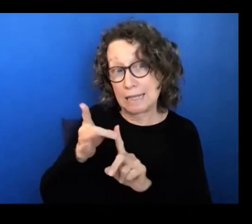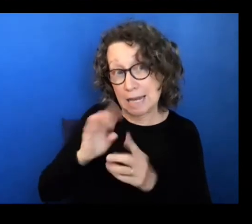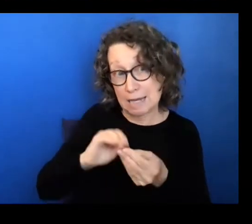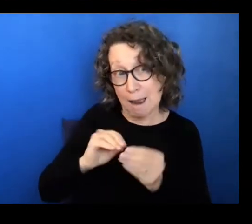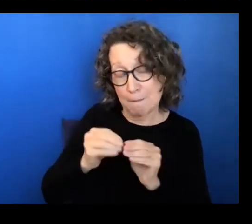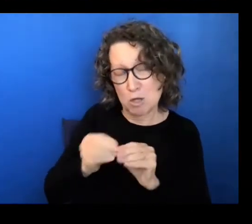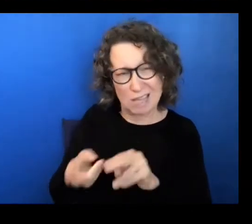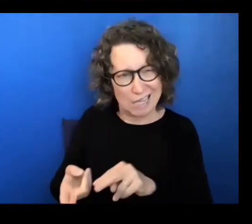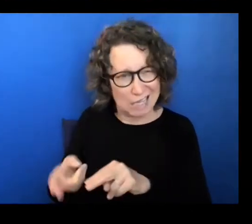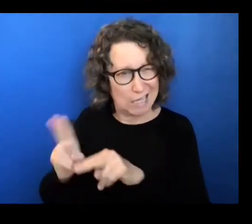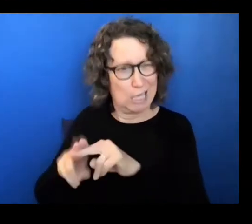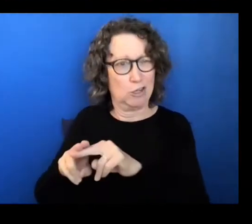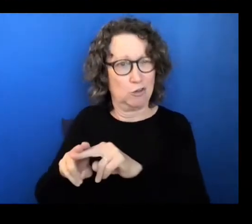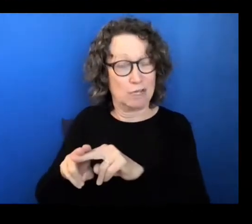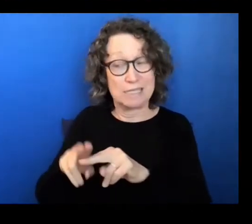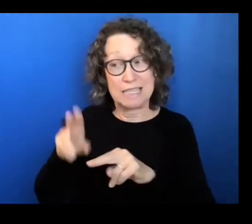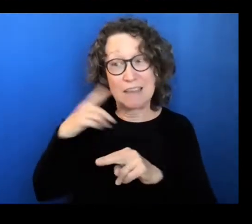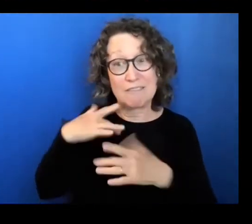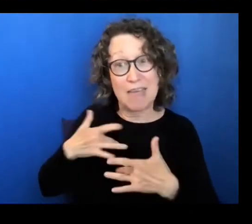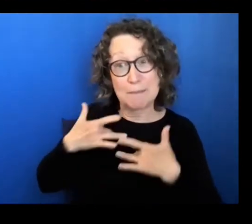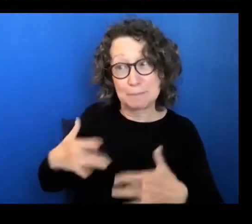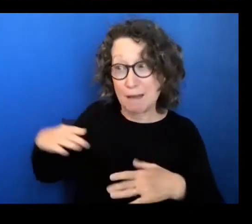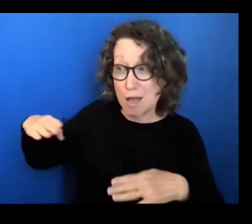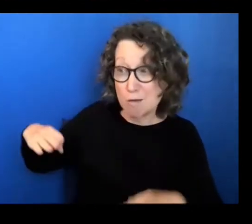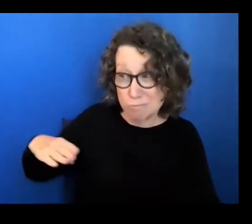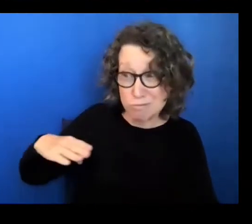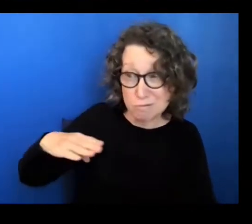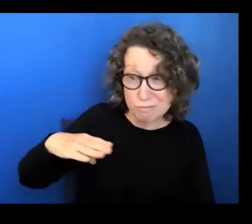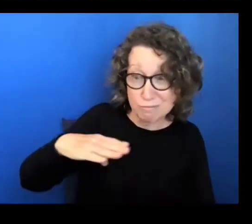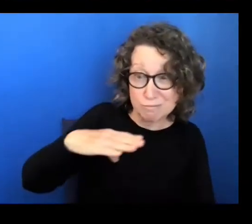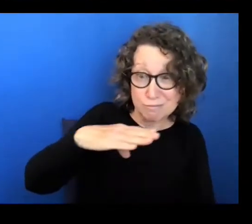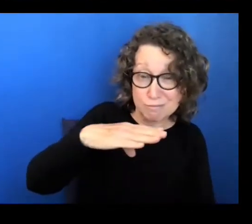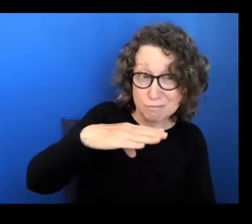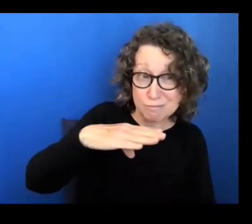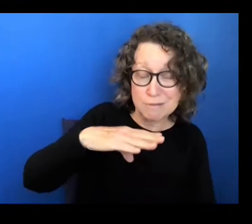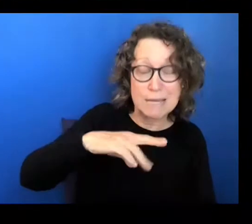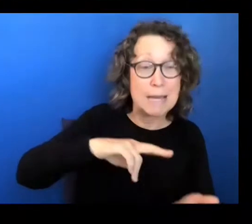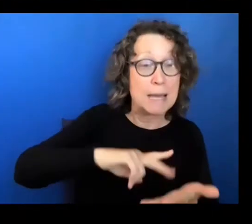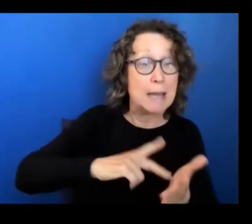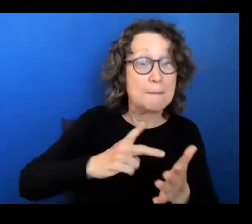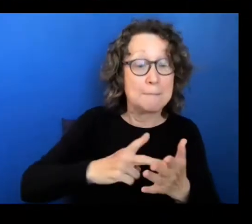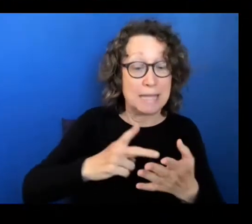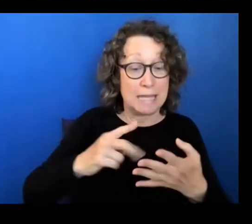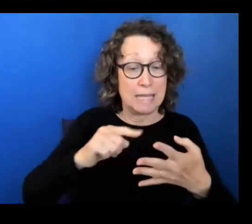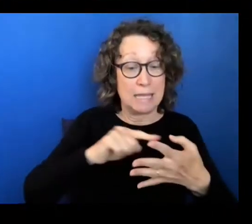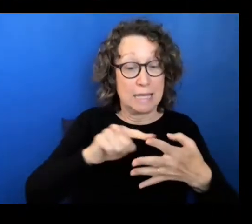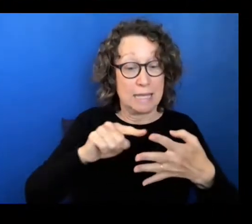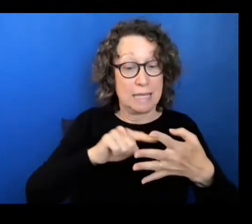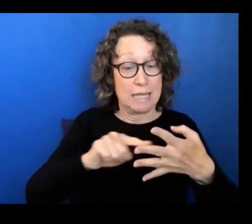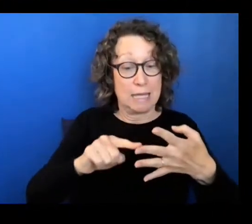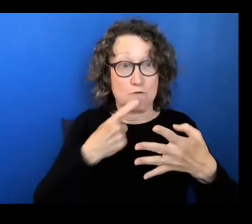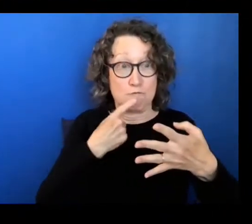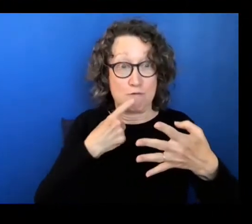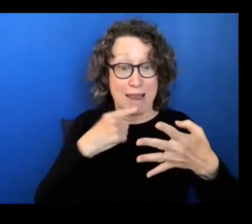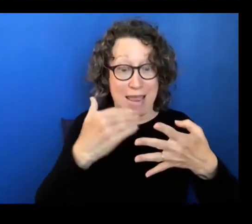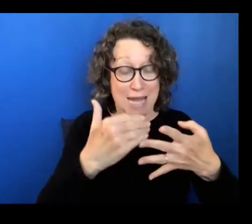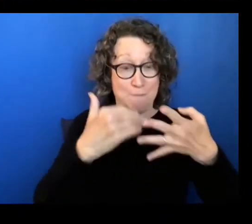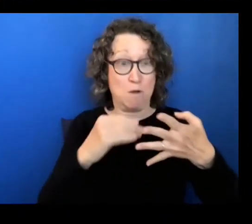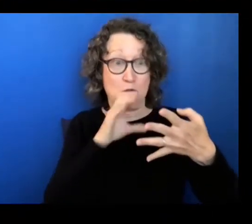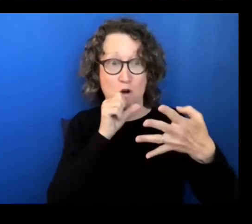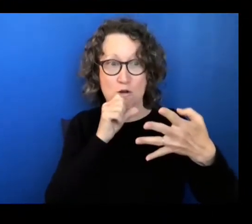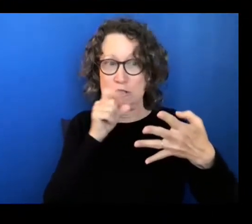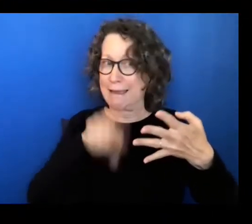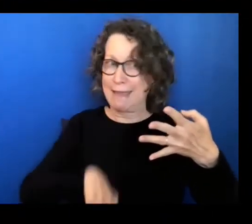increased. If this trend continues, we will not be eligible to move to the orange tier.